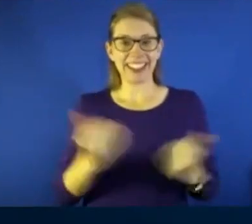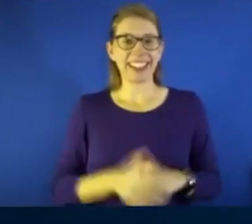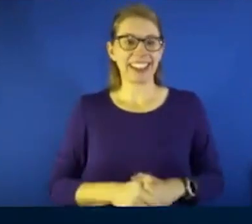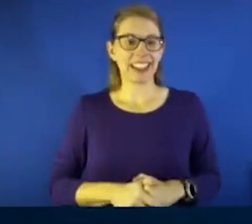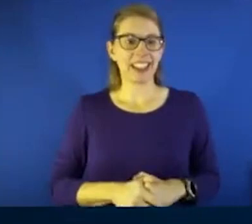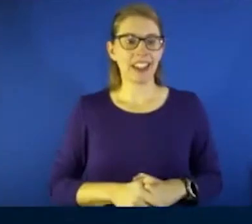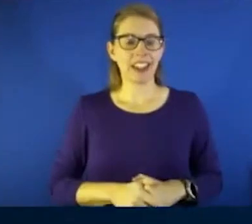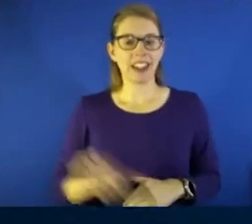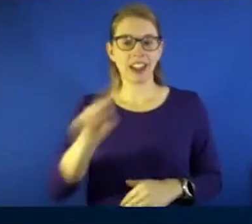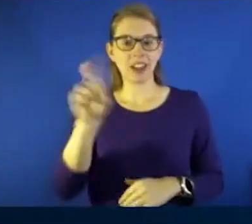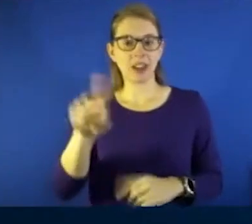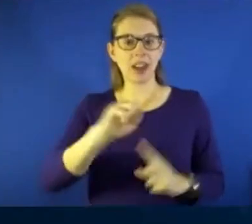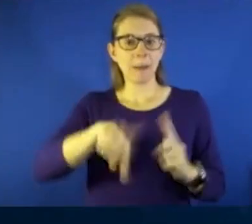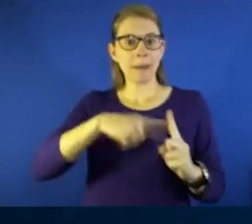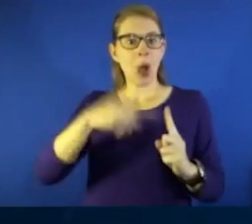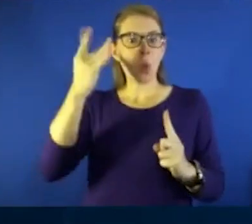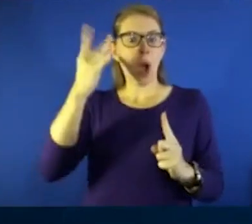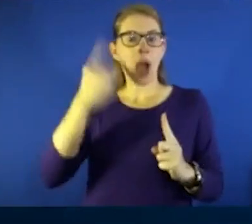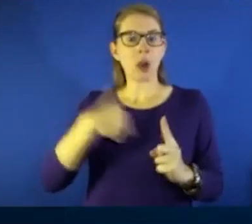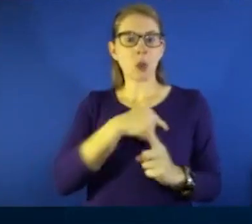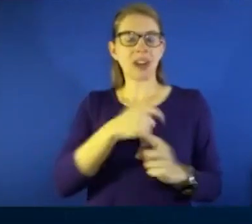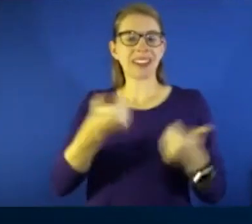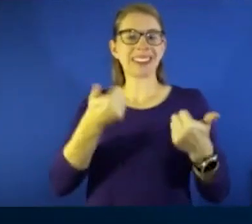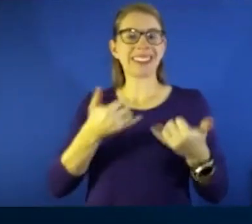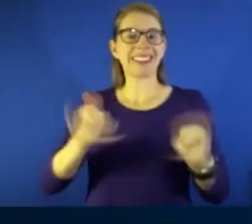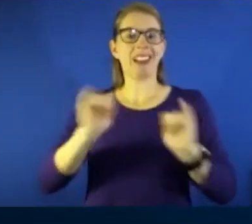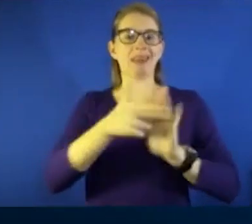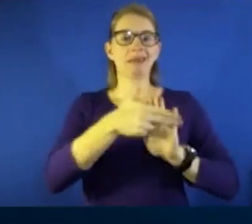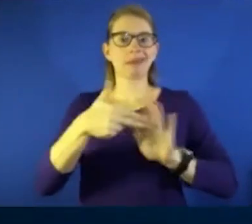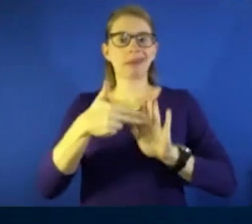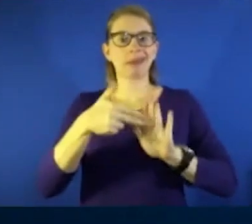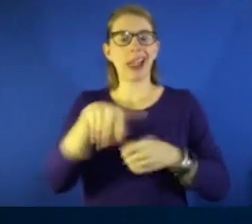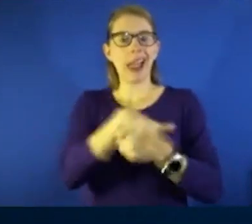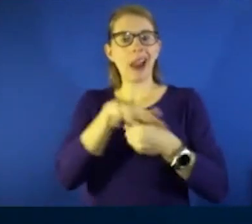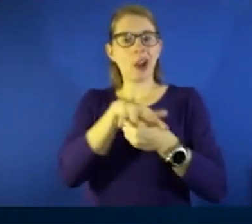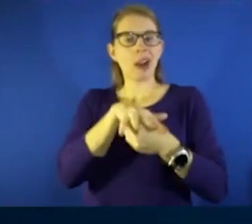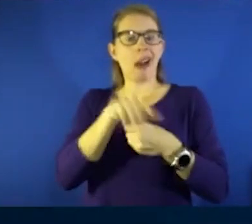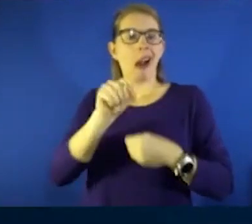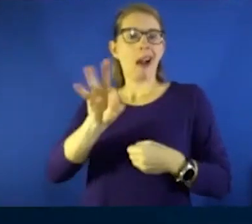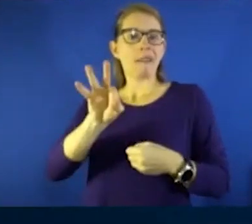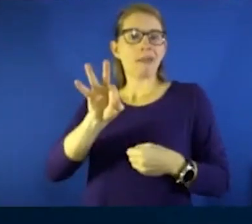Question about why you think we're still classified as an area of